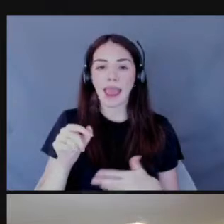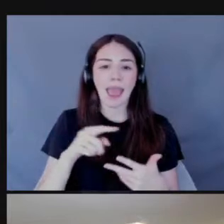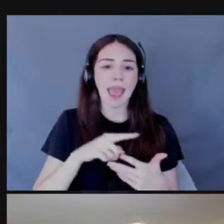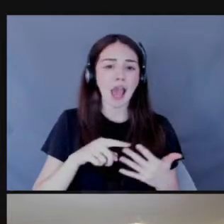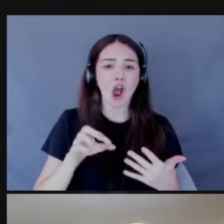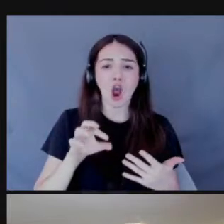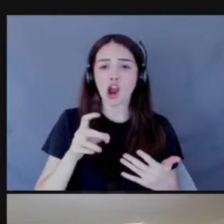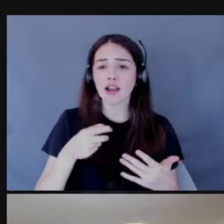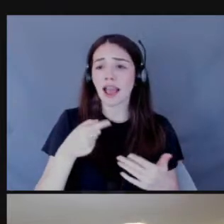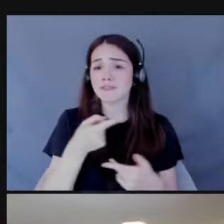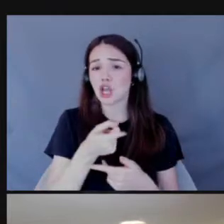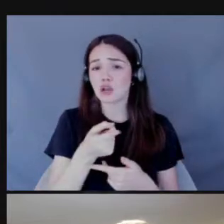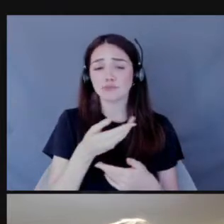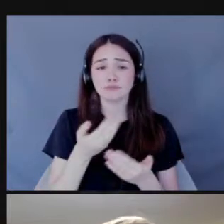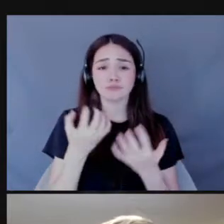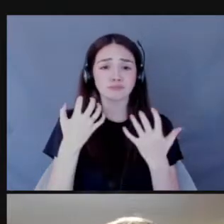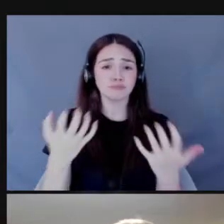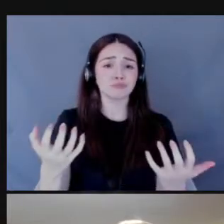there watching.